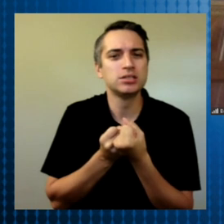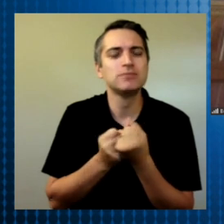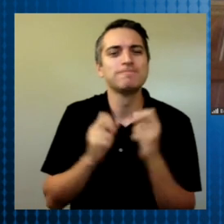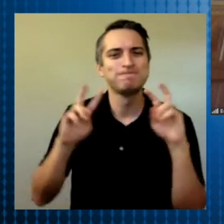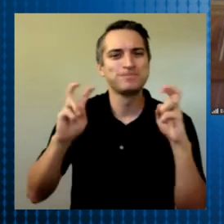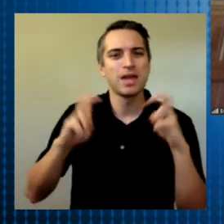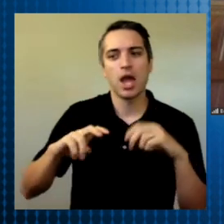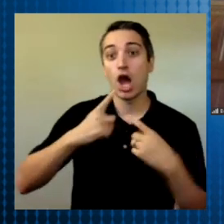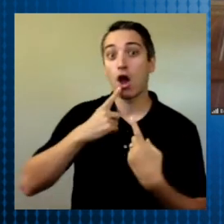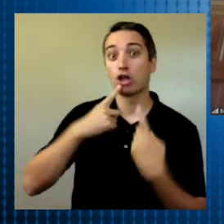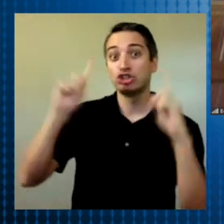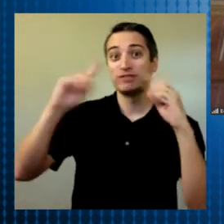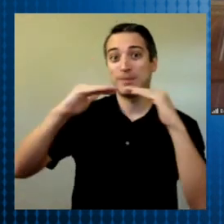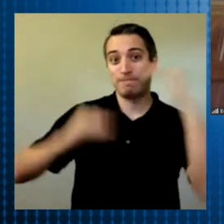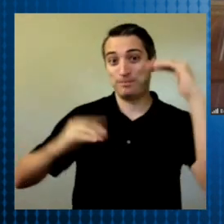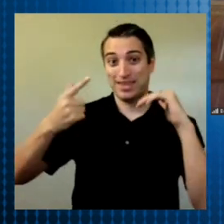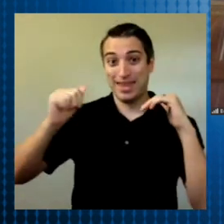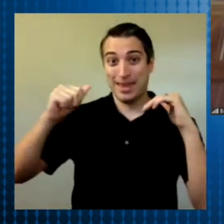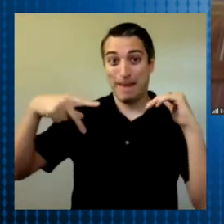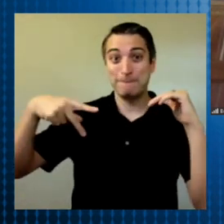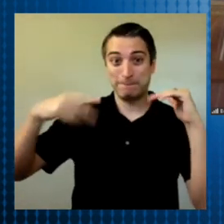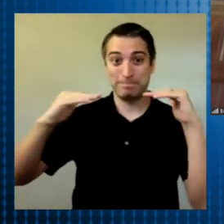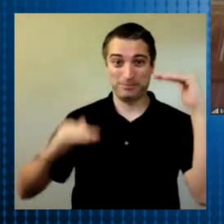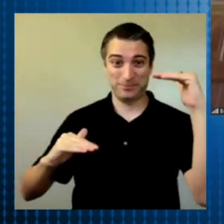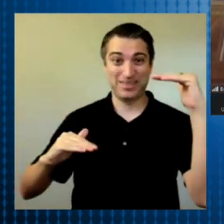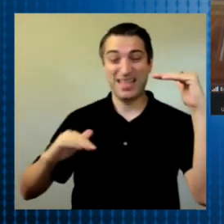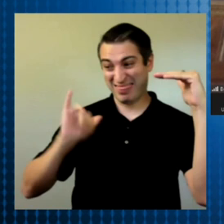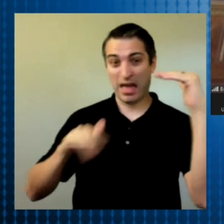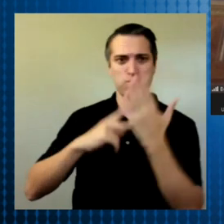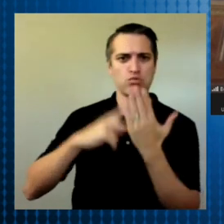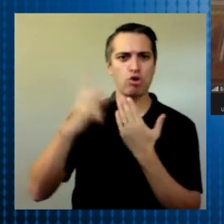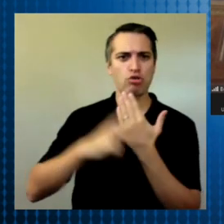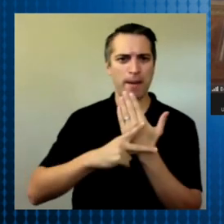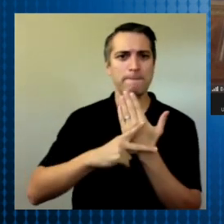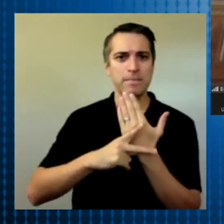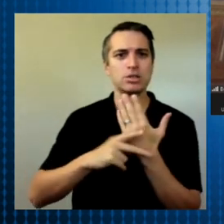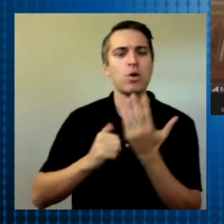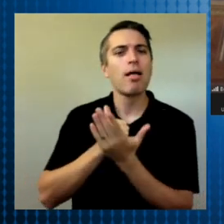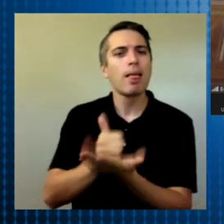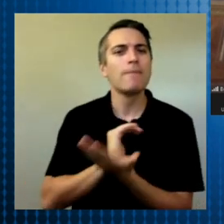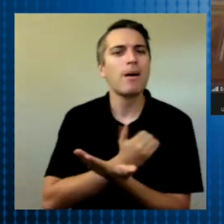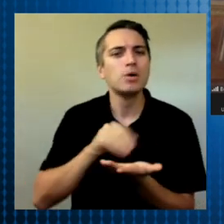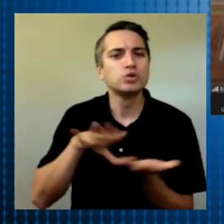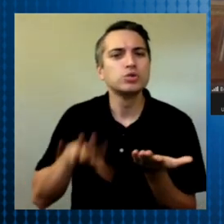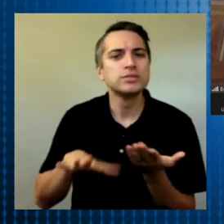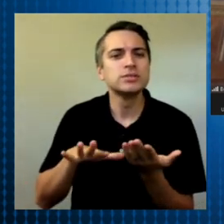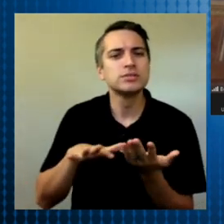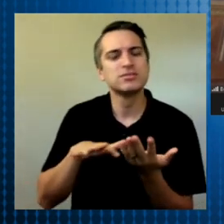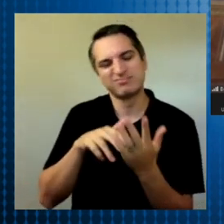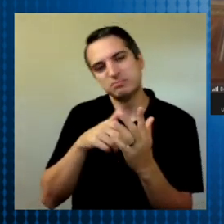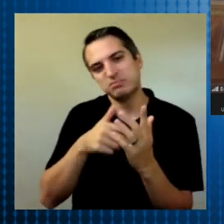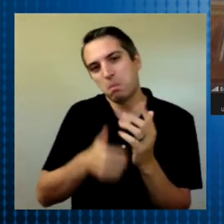the achievement gap, which was a program to help our students that are